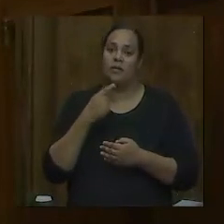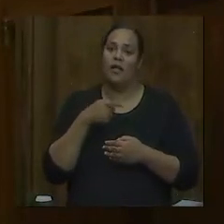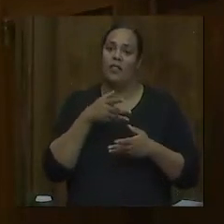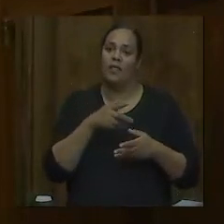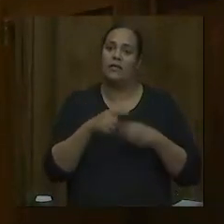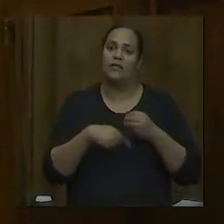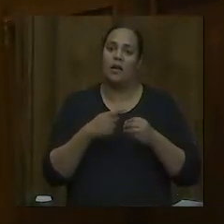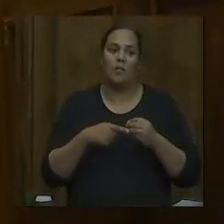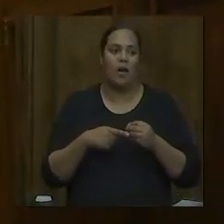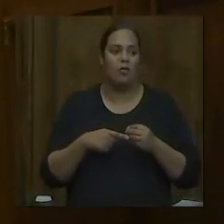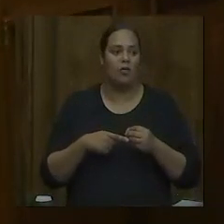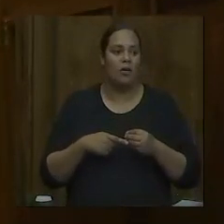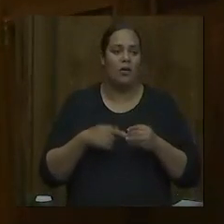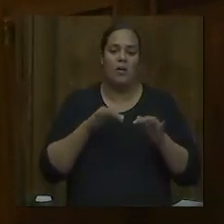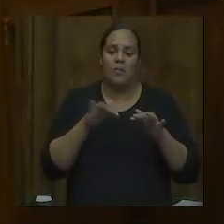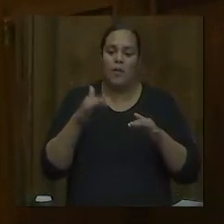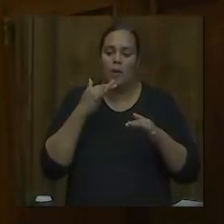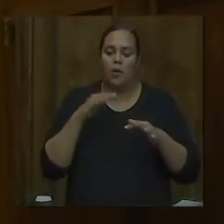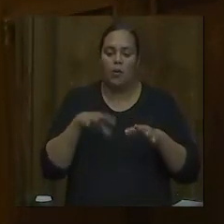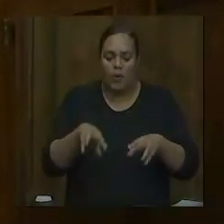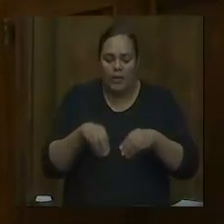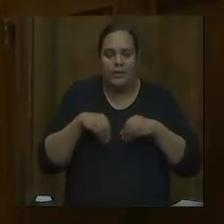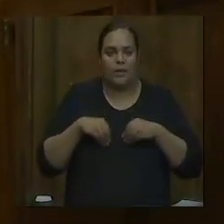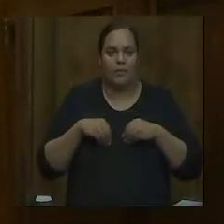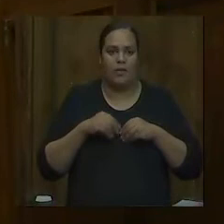about 100 people that accepted the invitation.